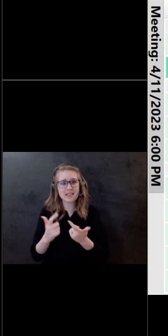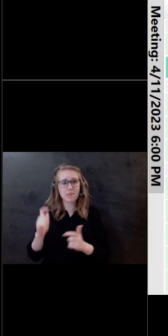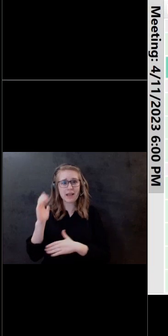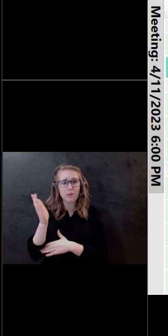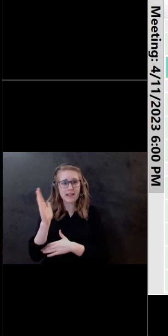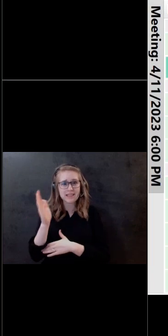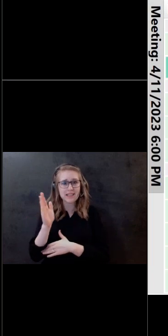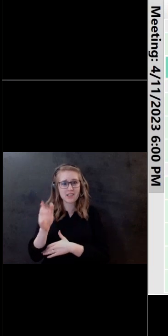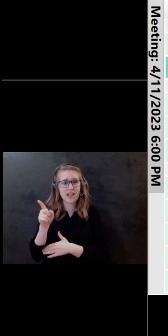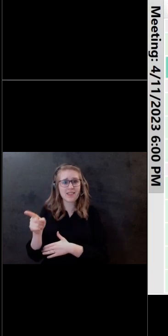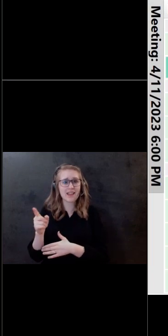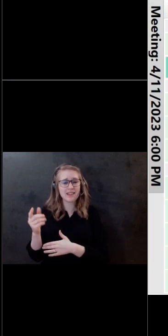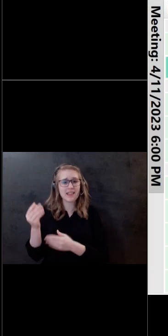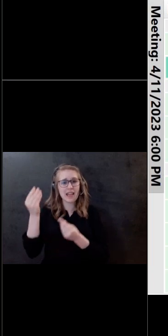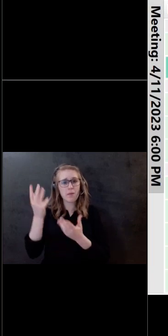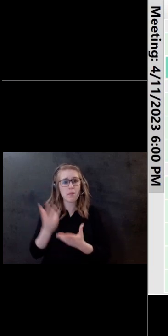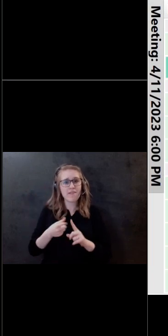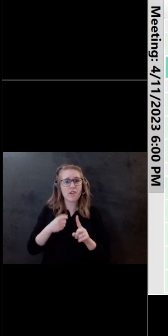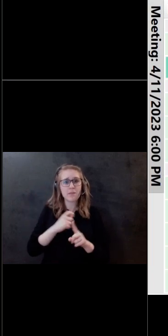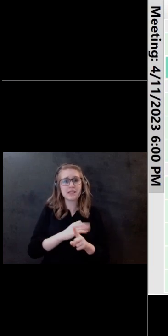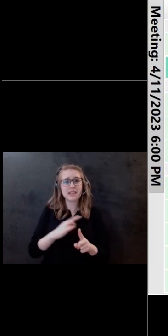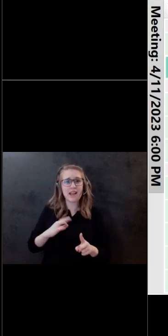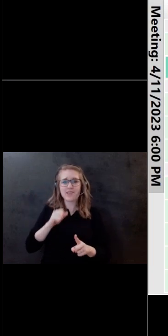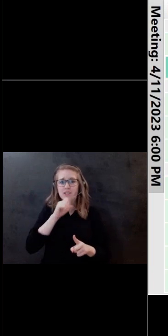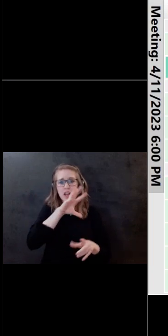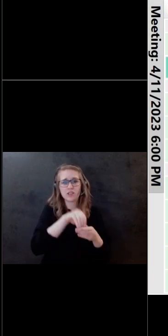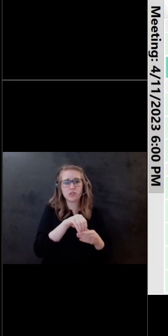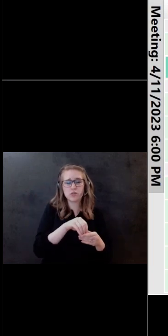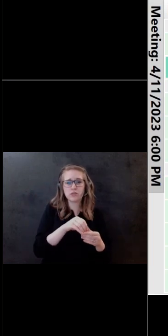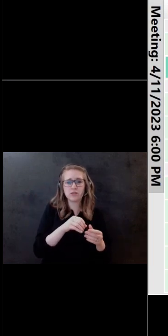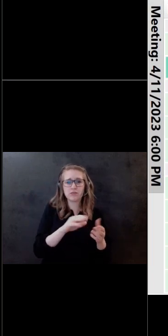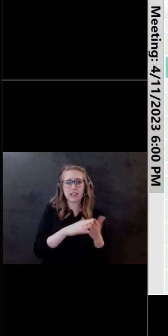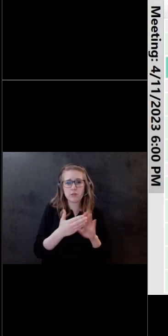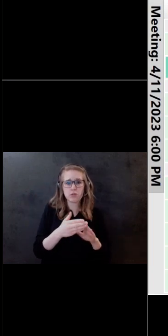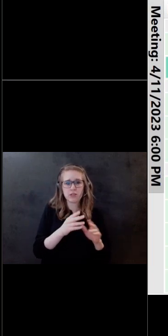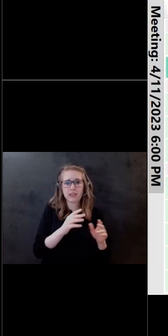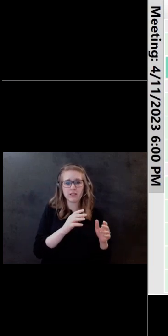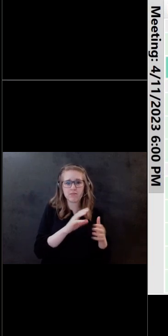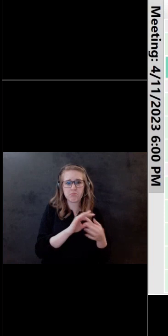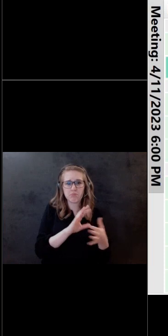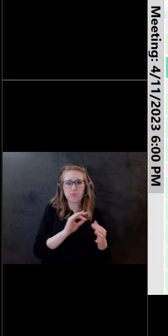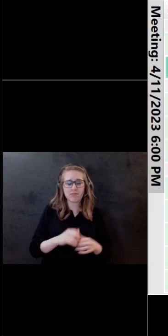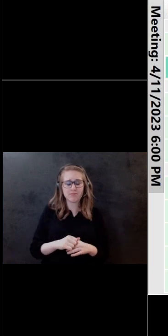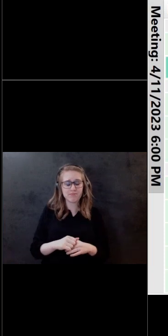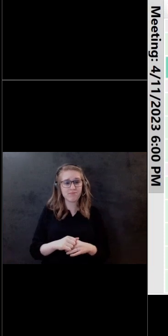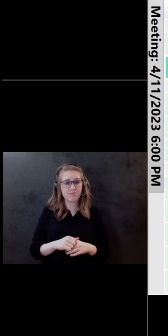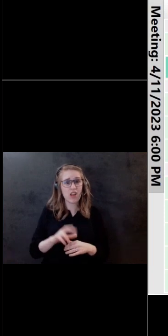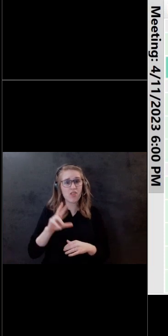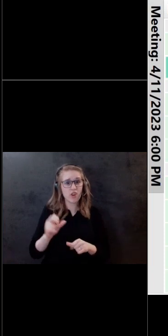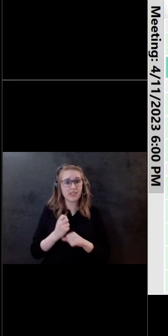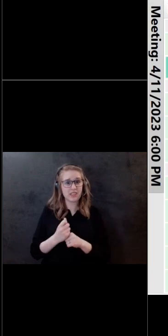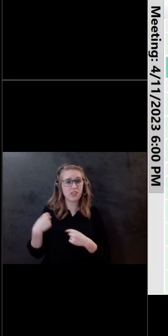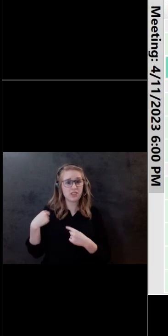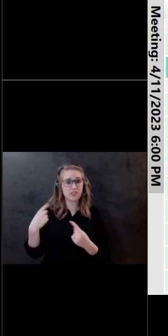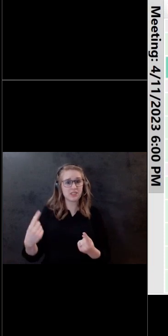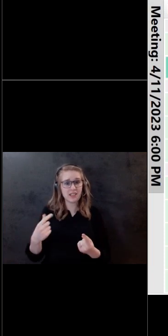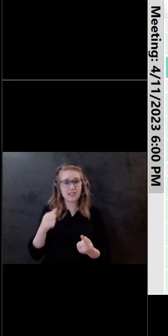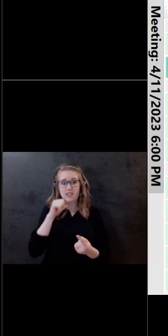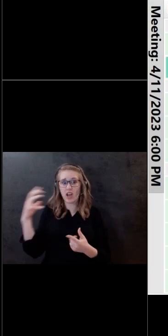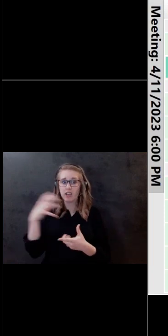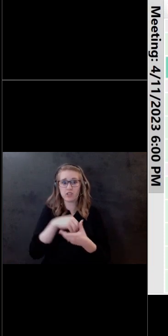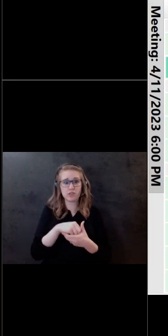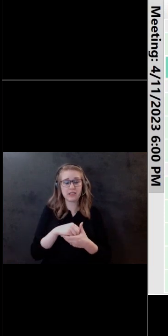presentation that the input he got from staff didn't include the residents. And I can tell you from 30 years of coming up here that not including the residents is a